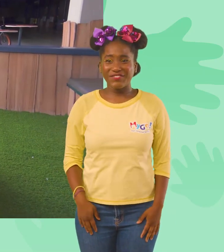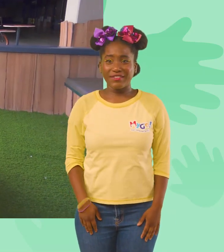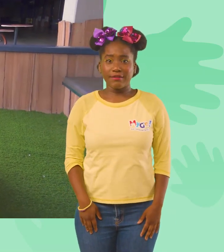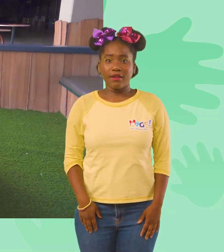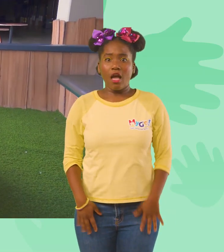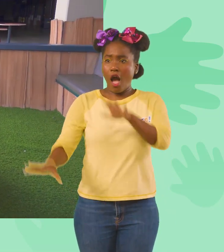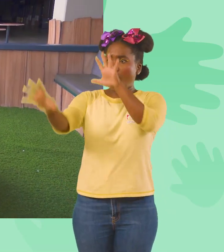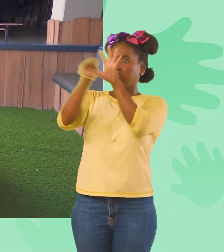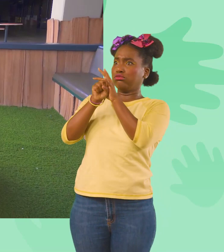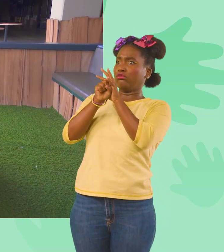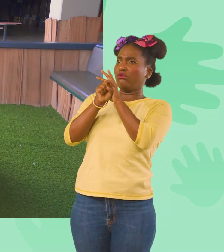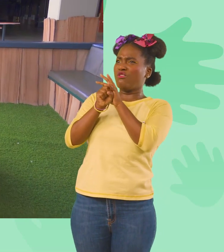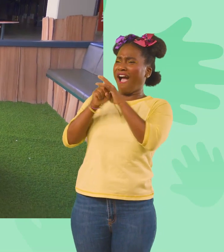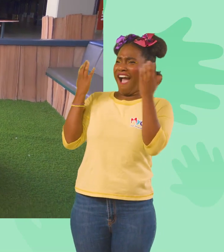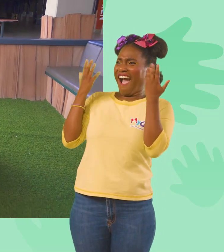Whoa. I got the ball.